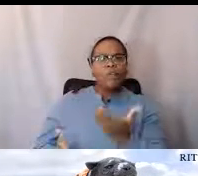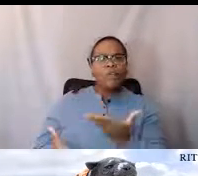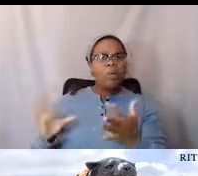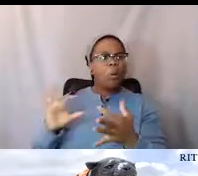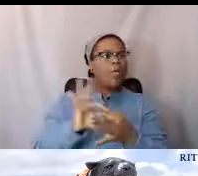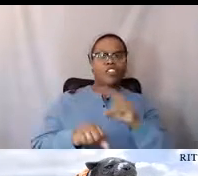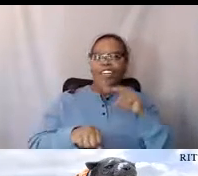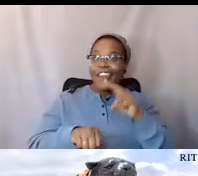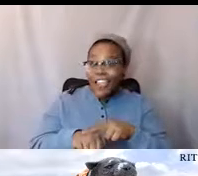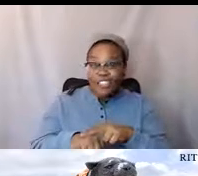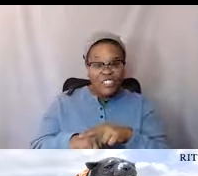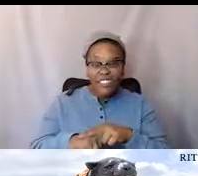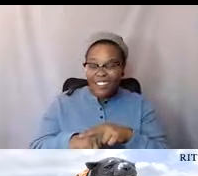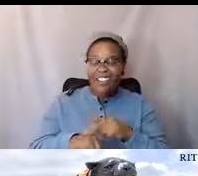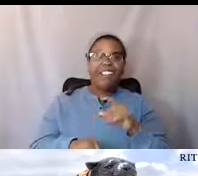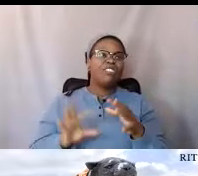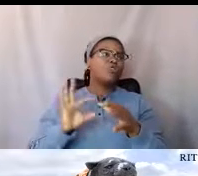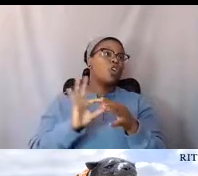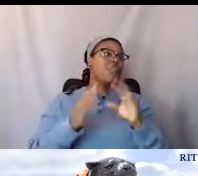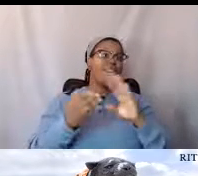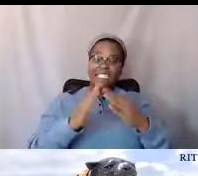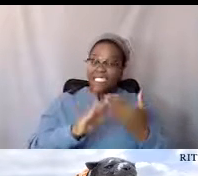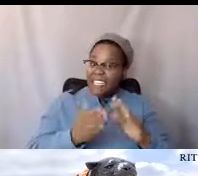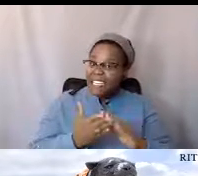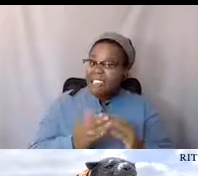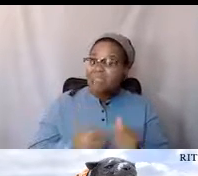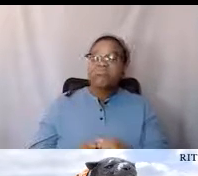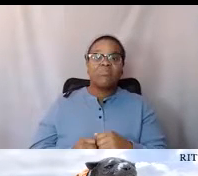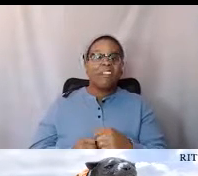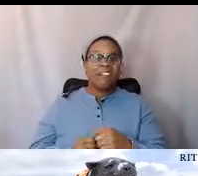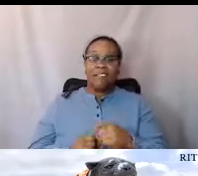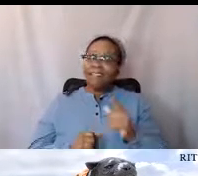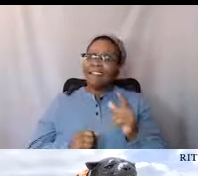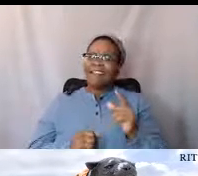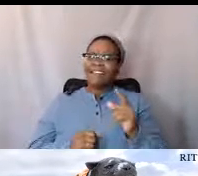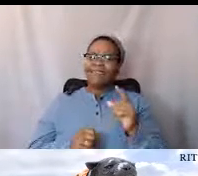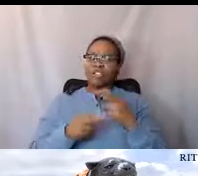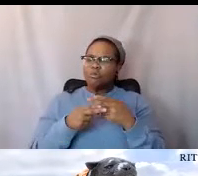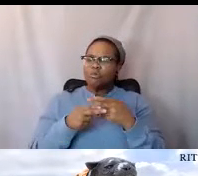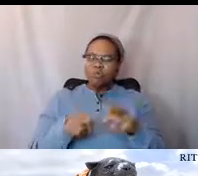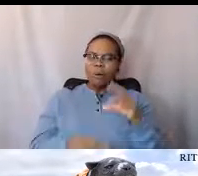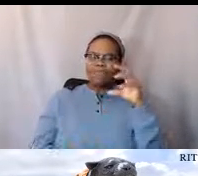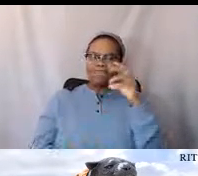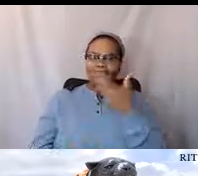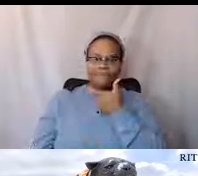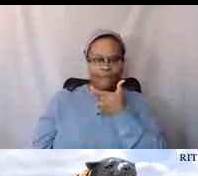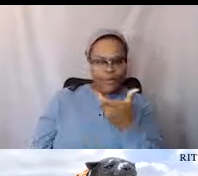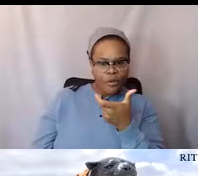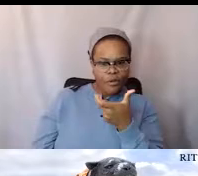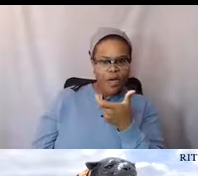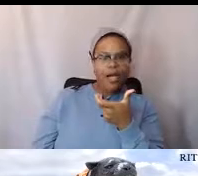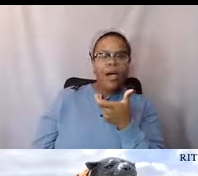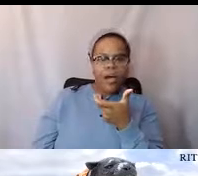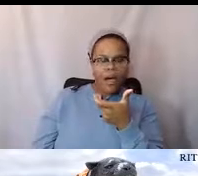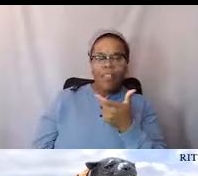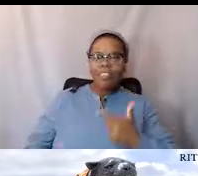nature, in terms of the cities, and catch kind of a glimpse into what the lifestyle